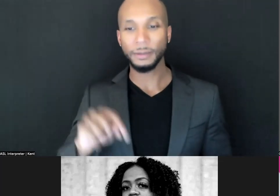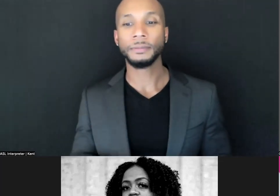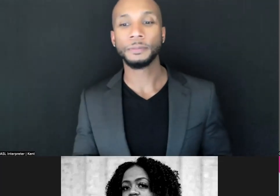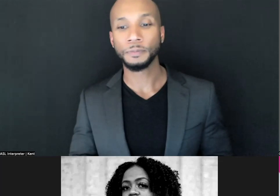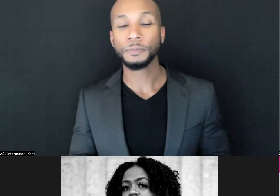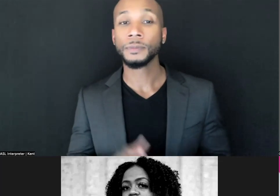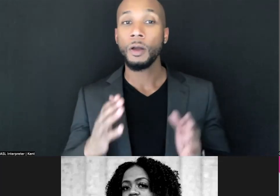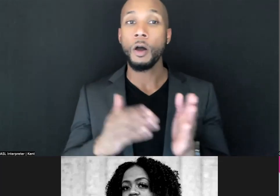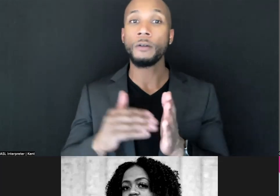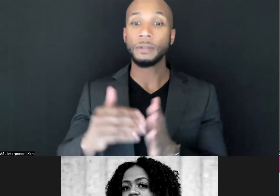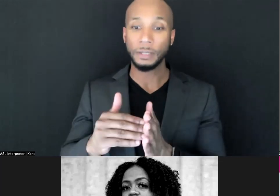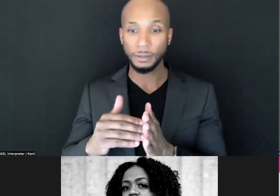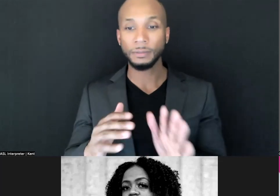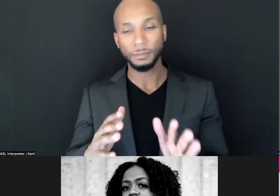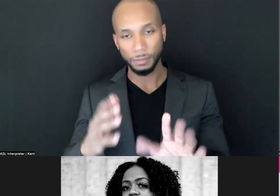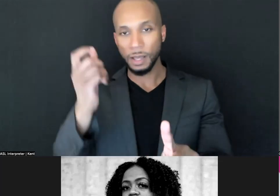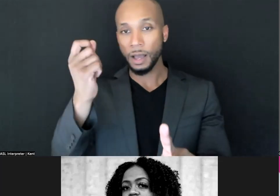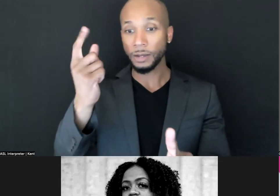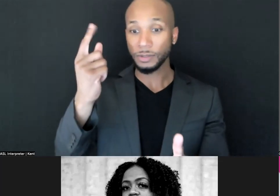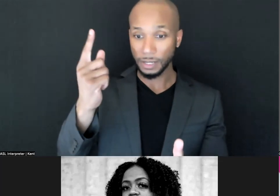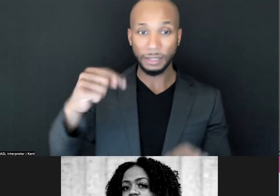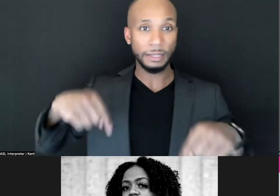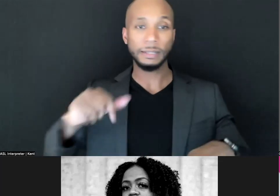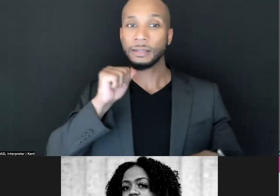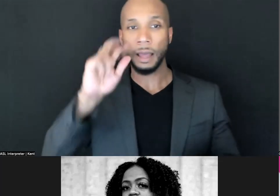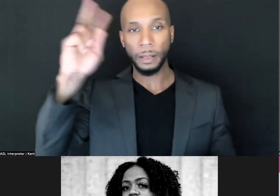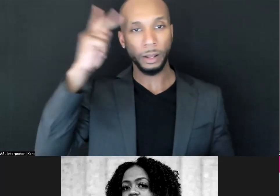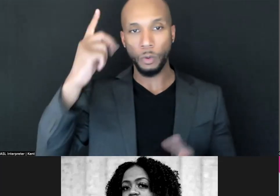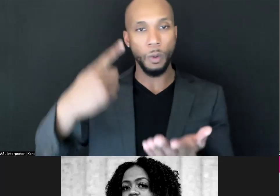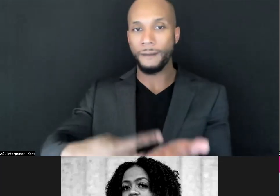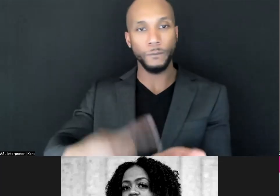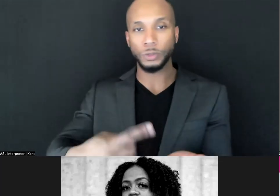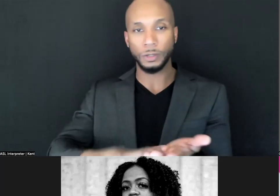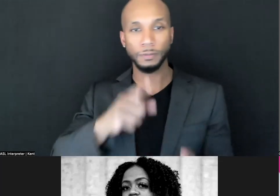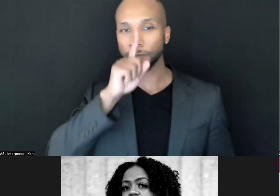Often the administration, understanding this is not a political conversation.